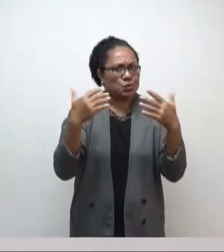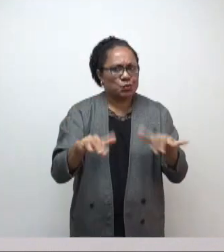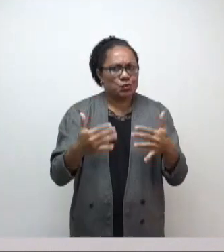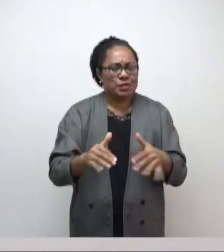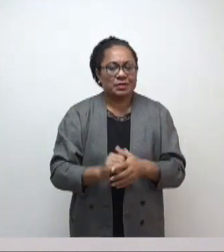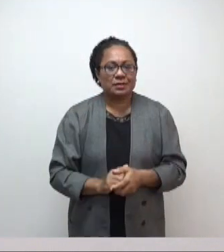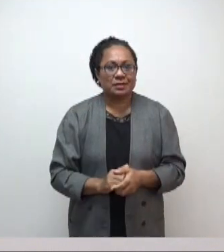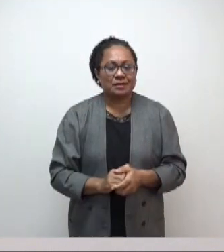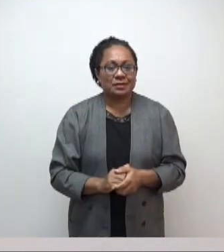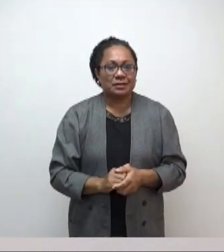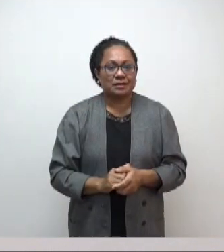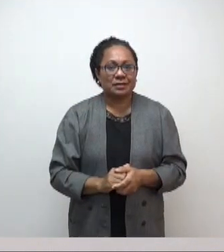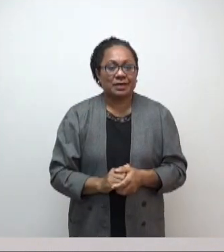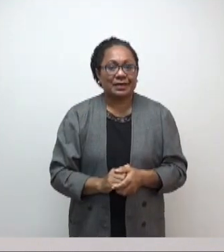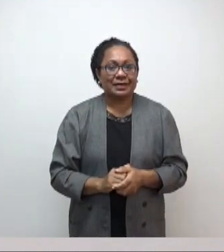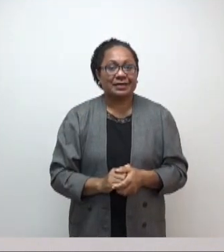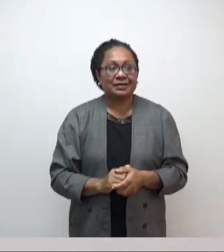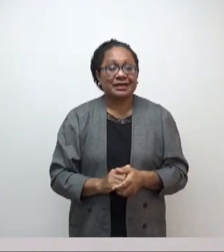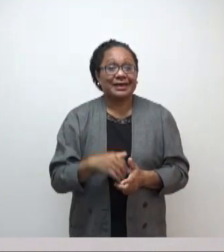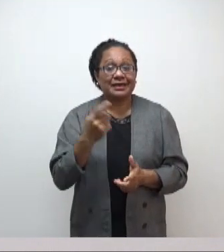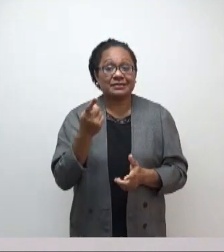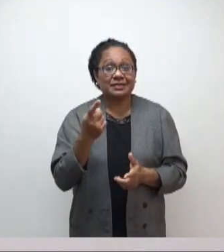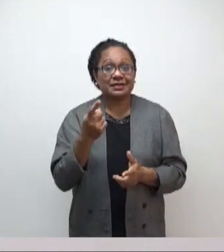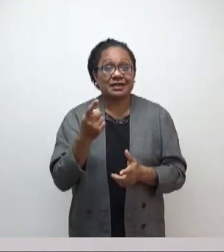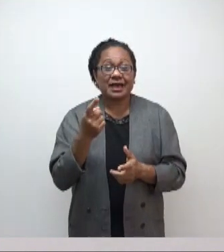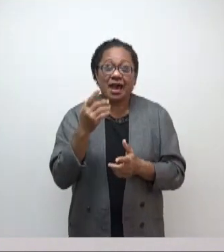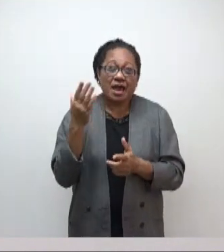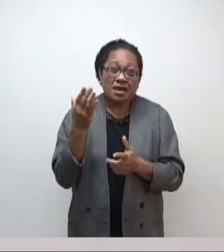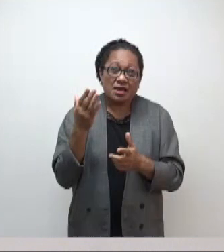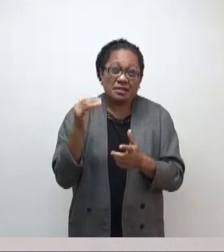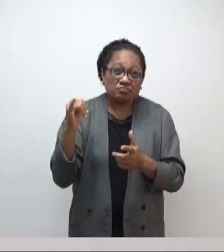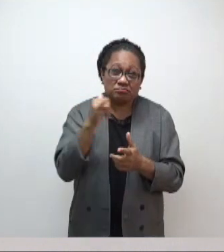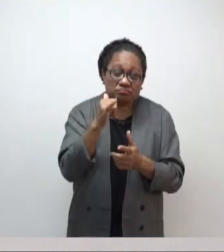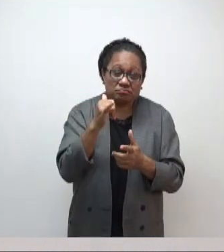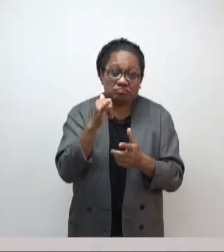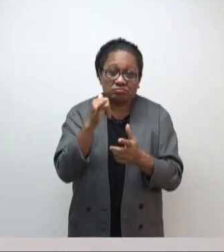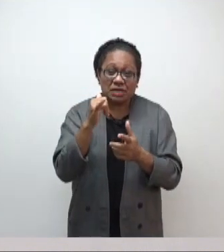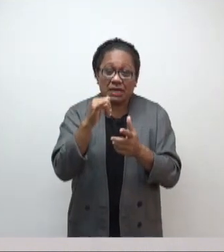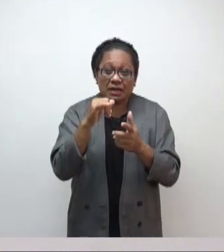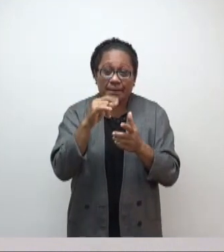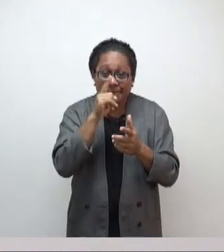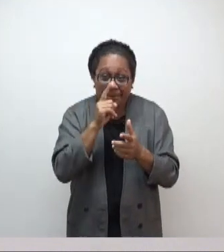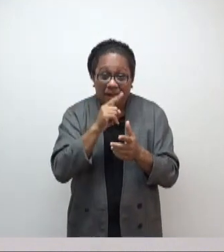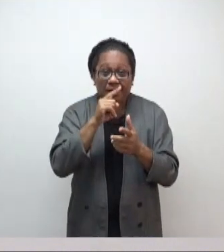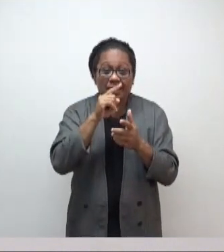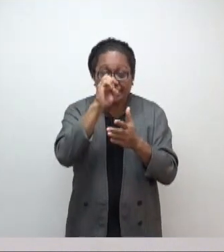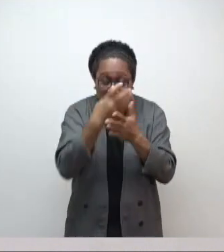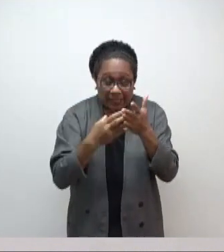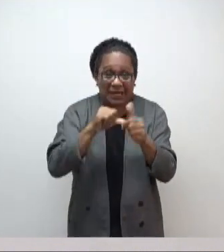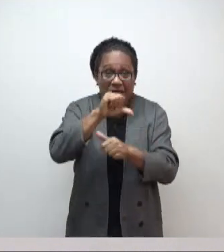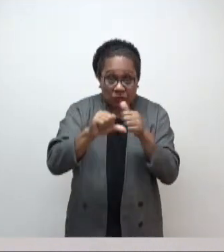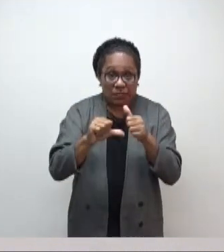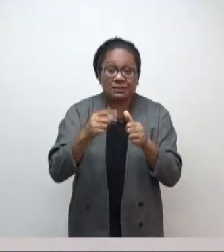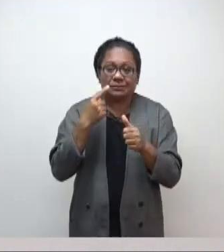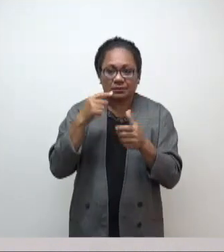Diamond certification by the Airline Passenger Experience Association and Simplifying. And very nearly every